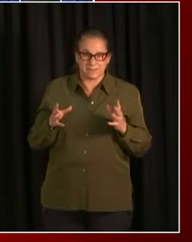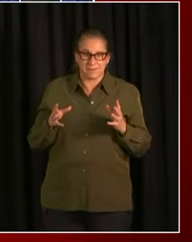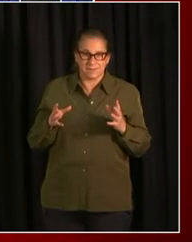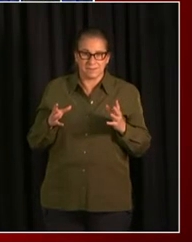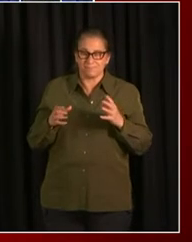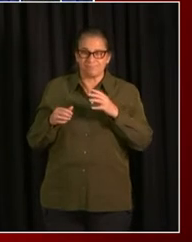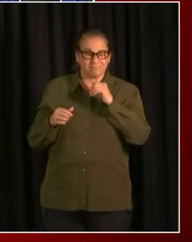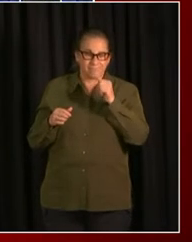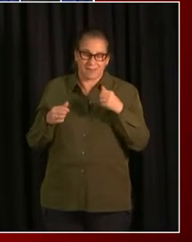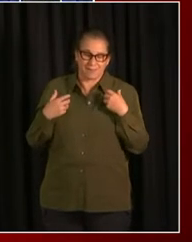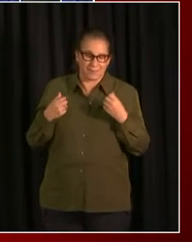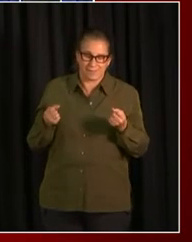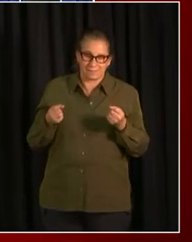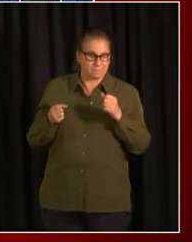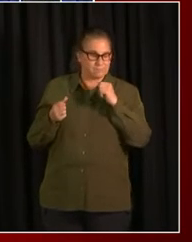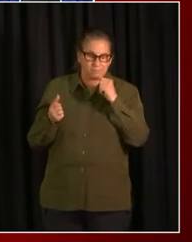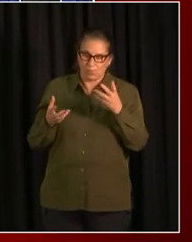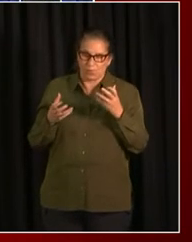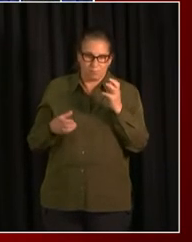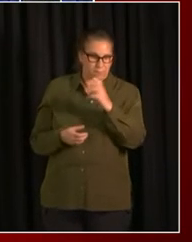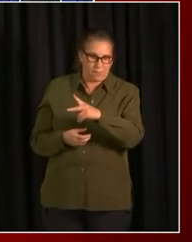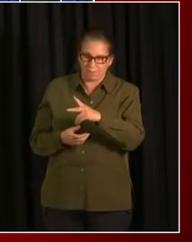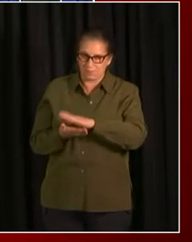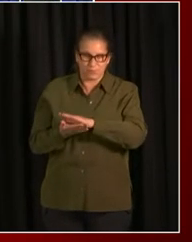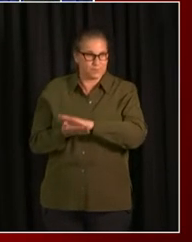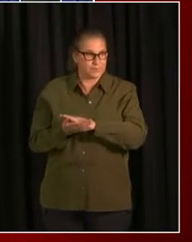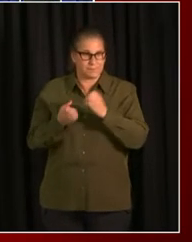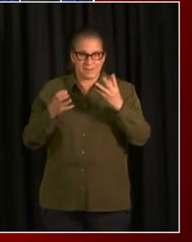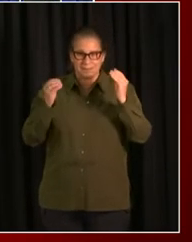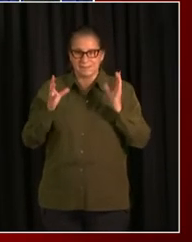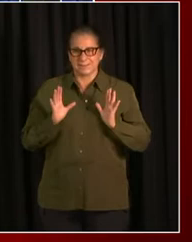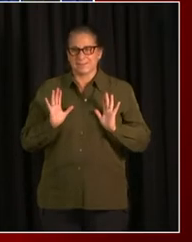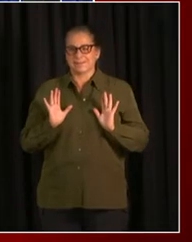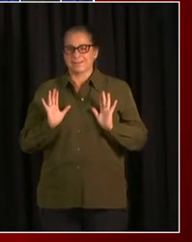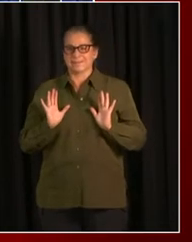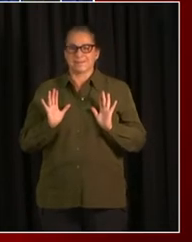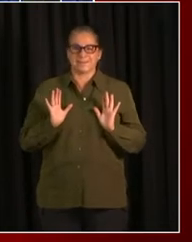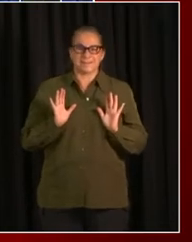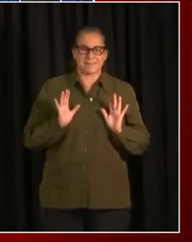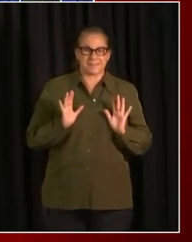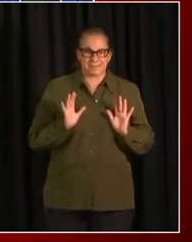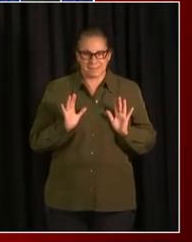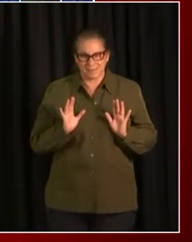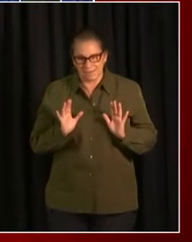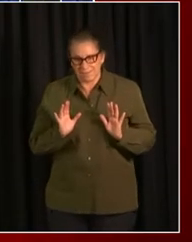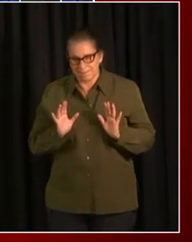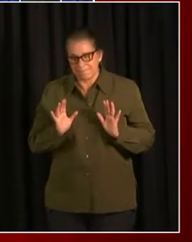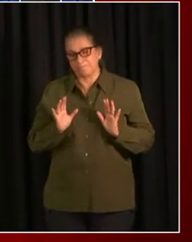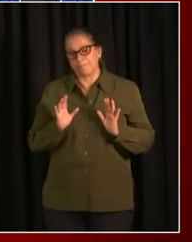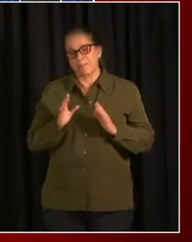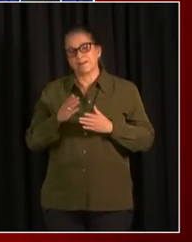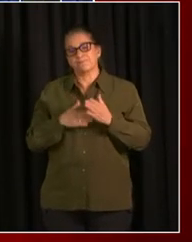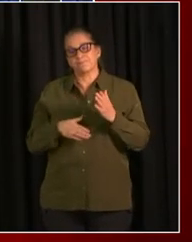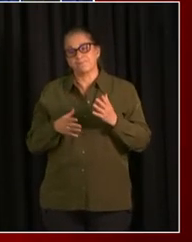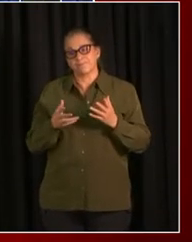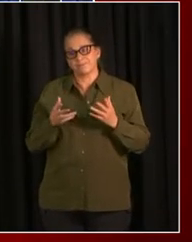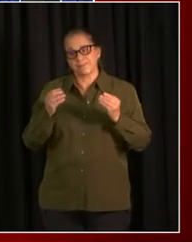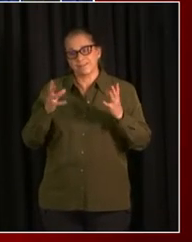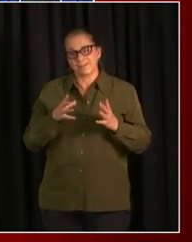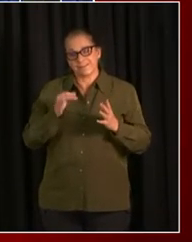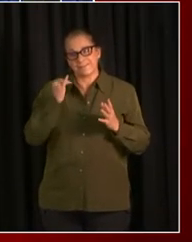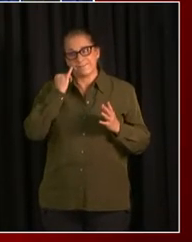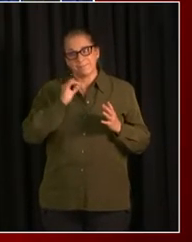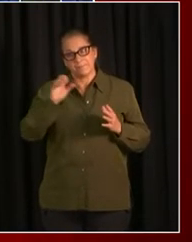that want to come back, and we're looking at ways for those who want to be able to provide some accommodation where we